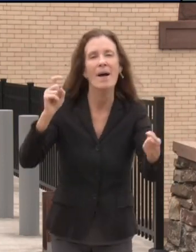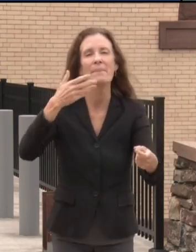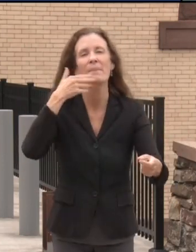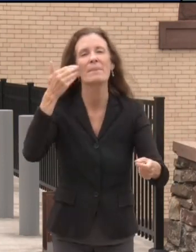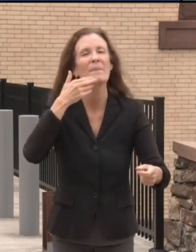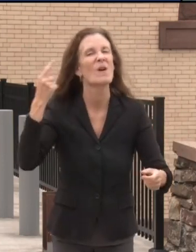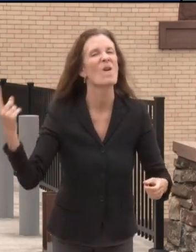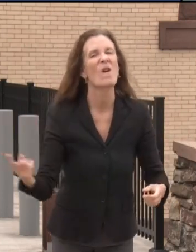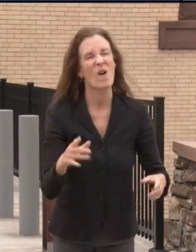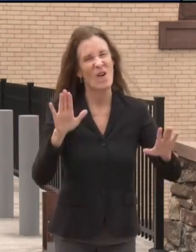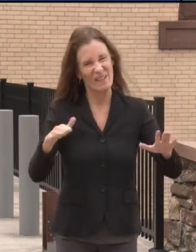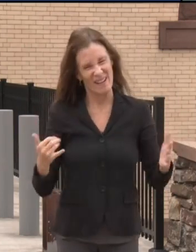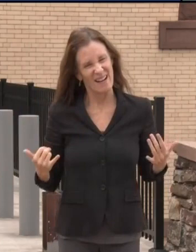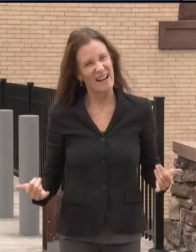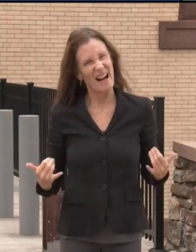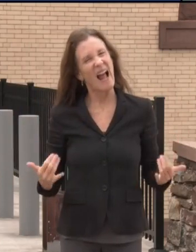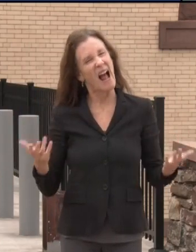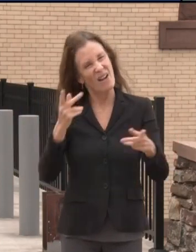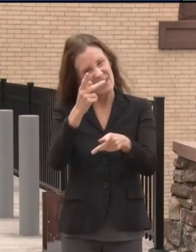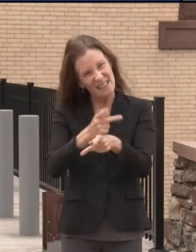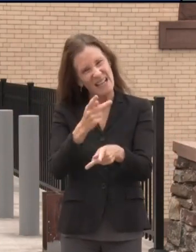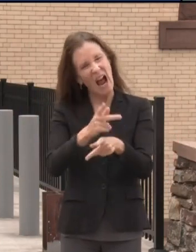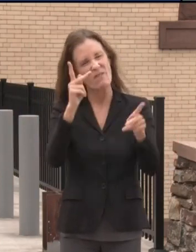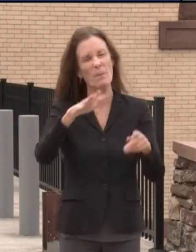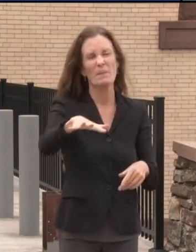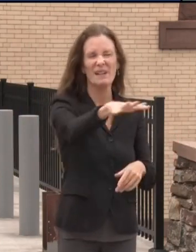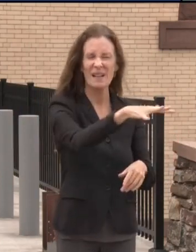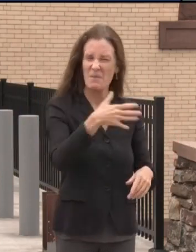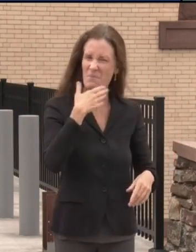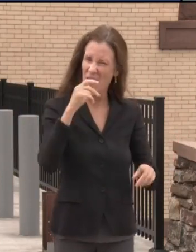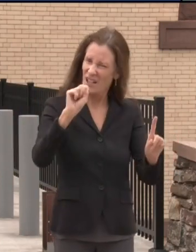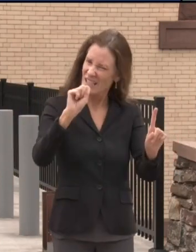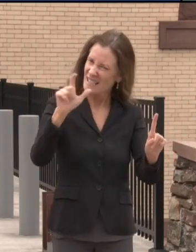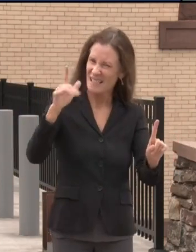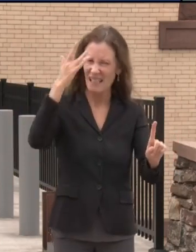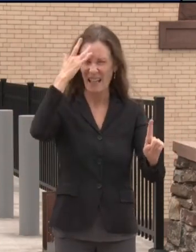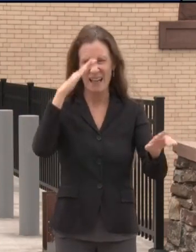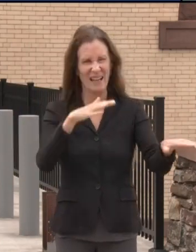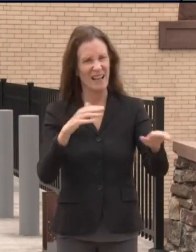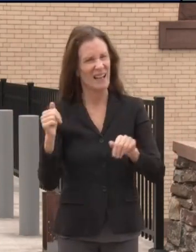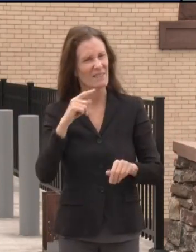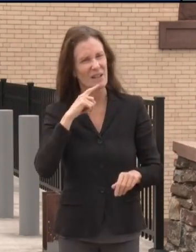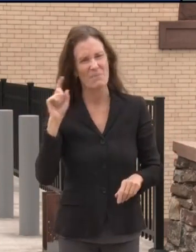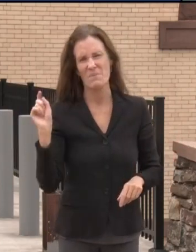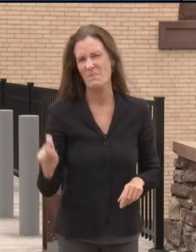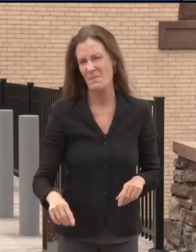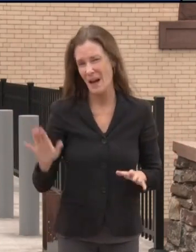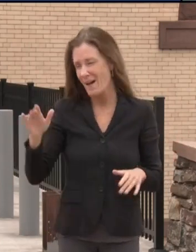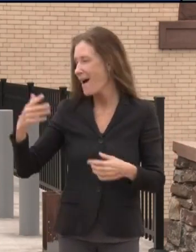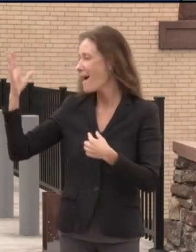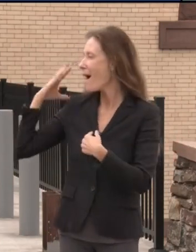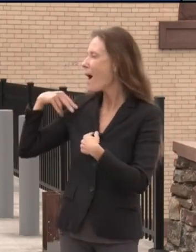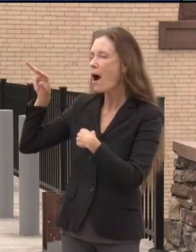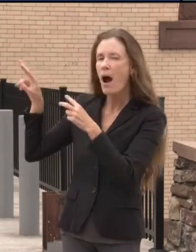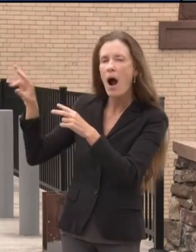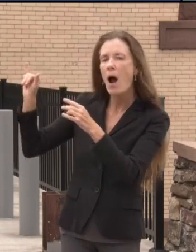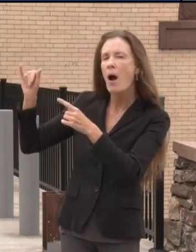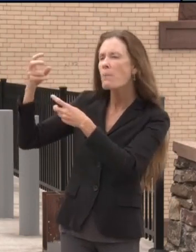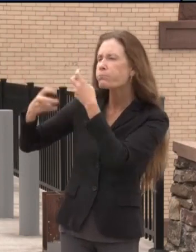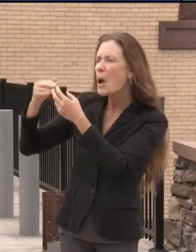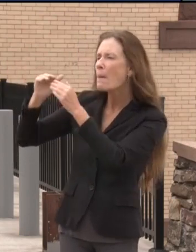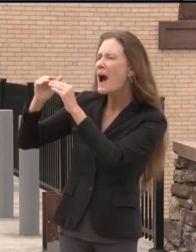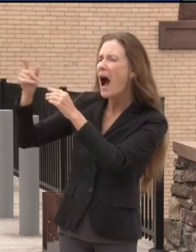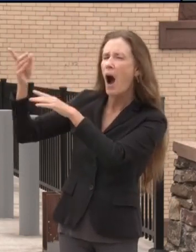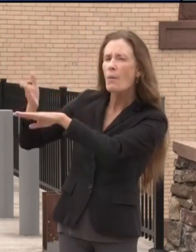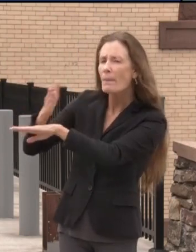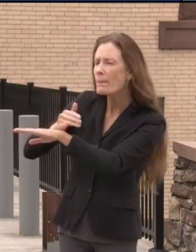way. We are a better society when we learn from tragedies, rather than confine our mistakes to history's dustbin. Part